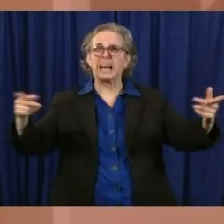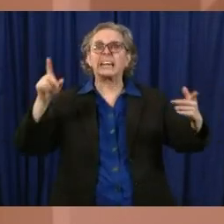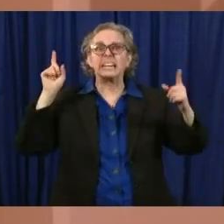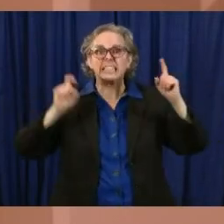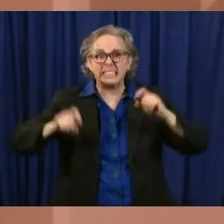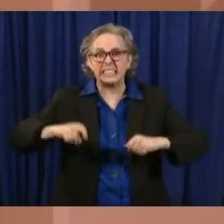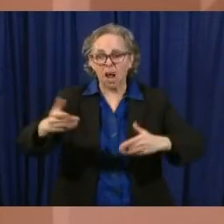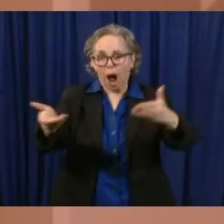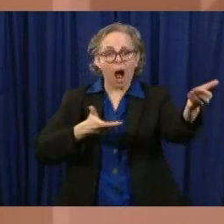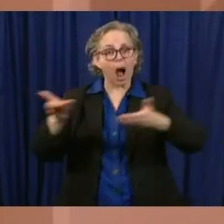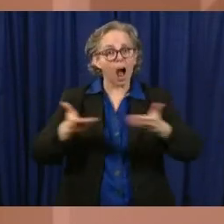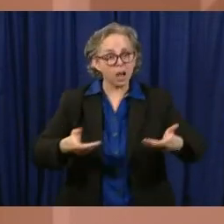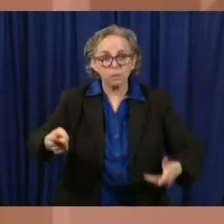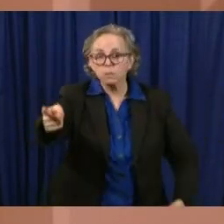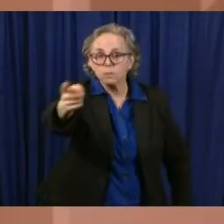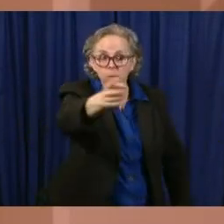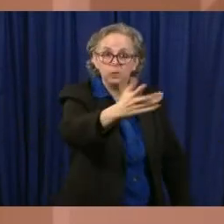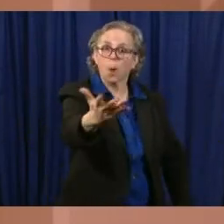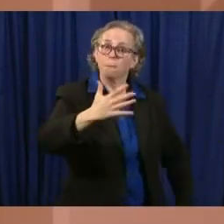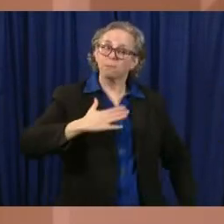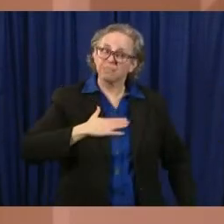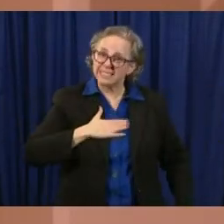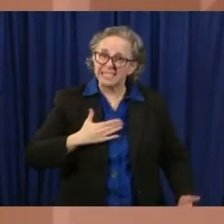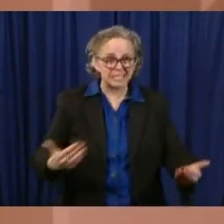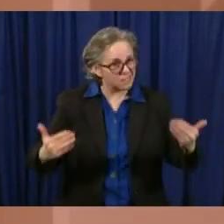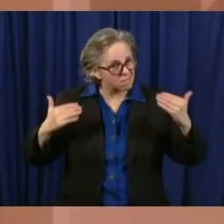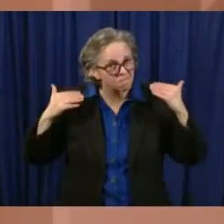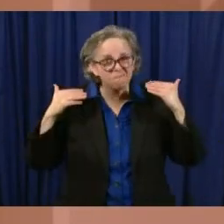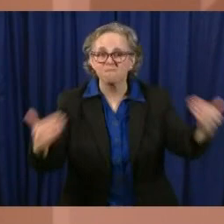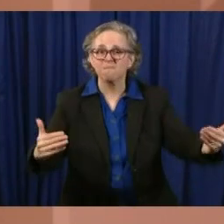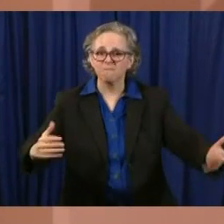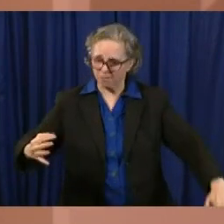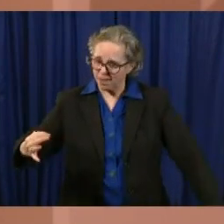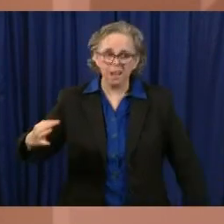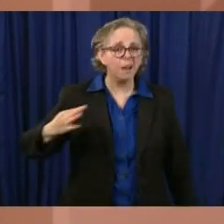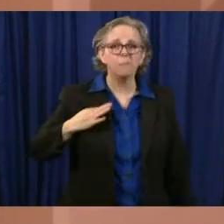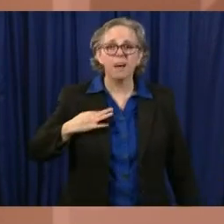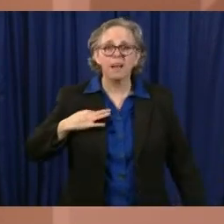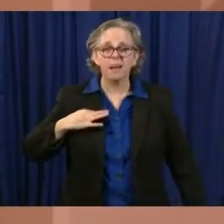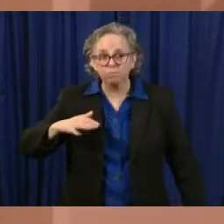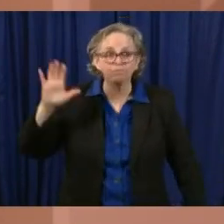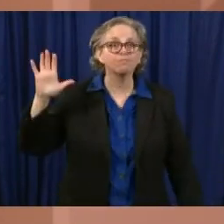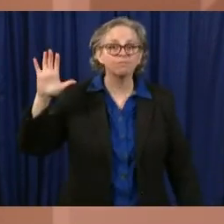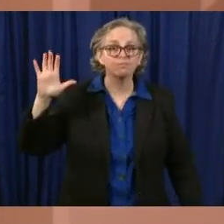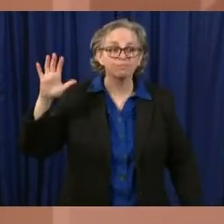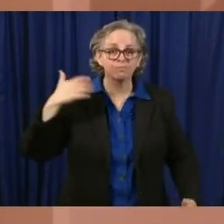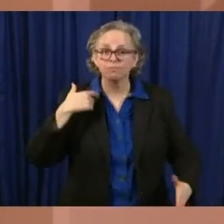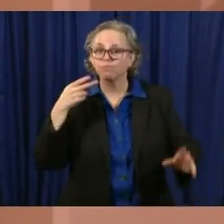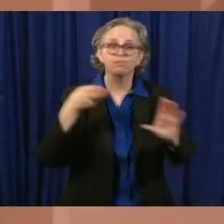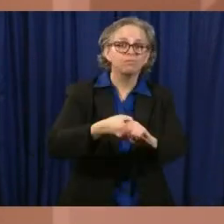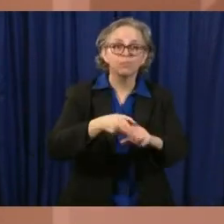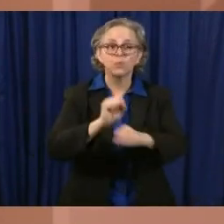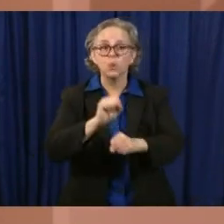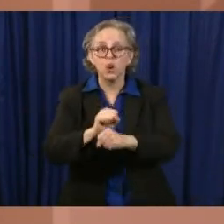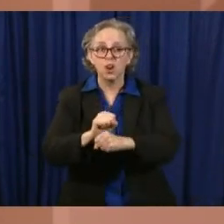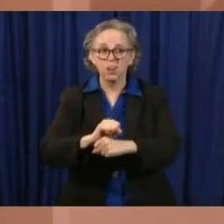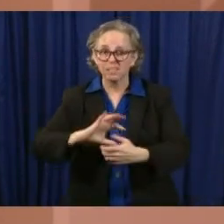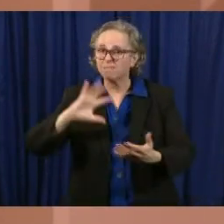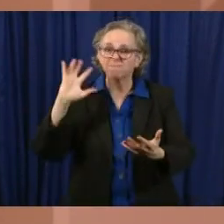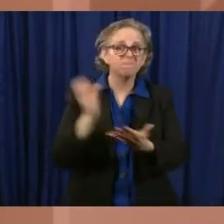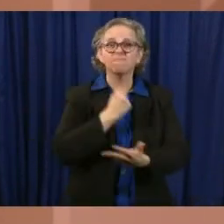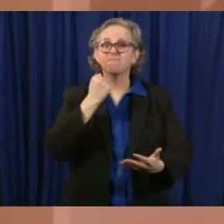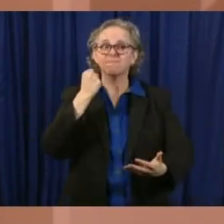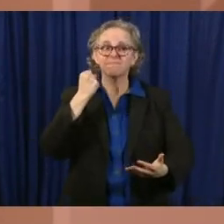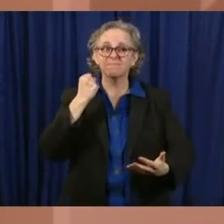So please, if you know somebody who may be in a position to take one of these jobs, encourage them to do so. This